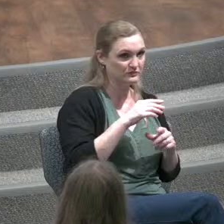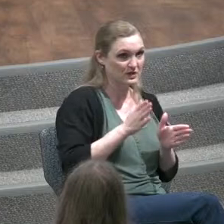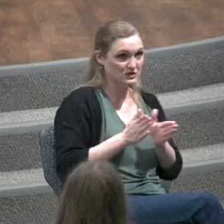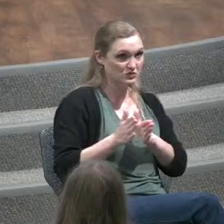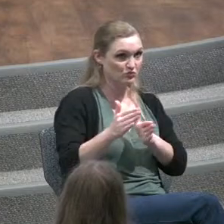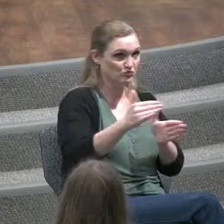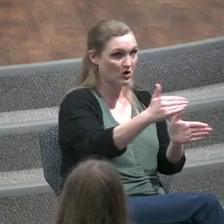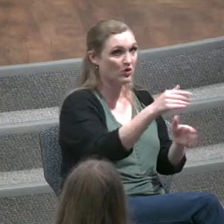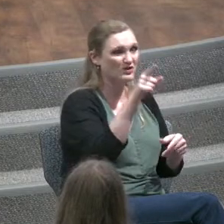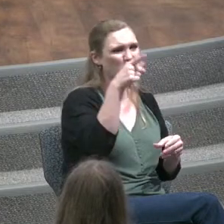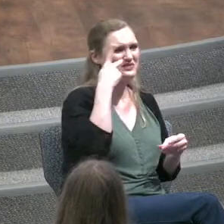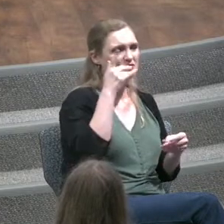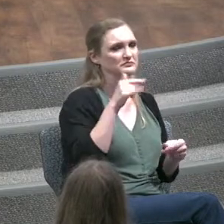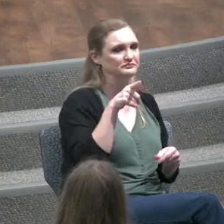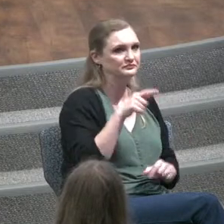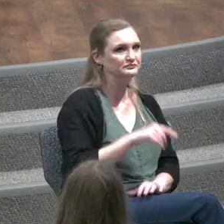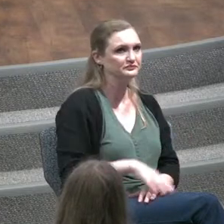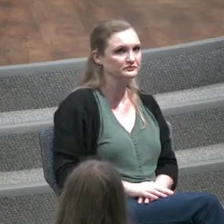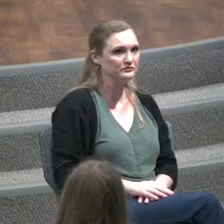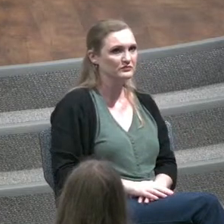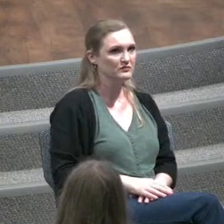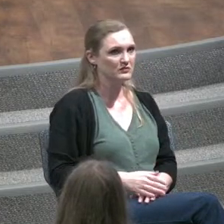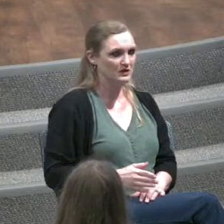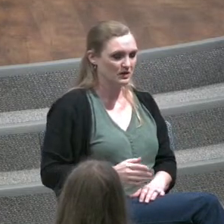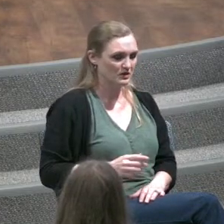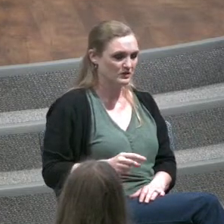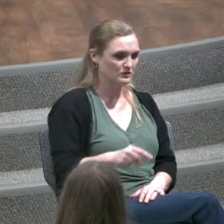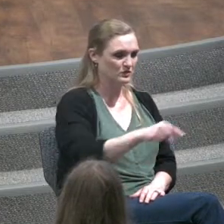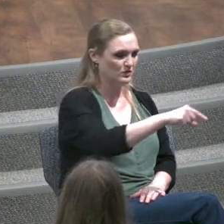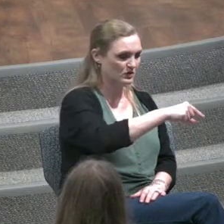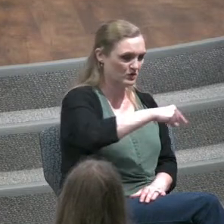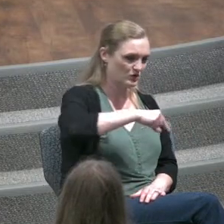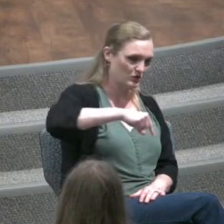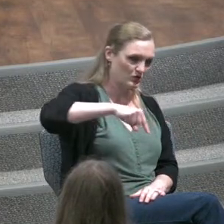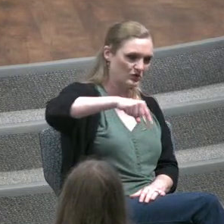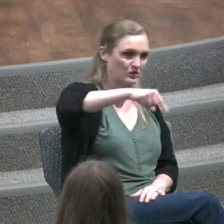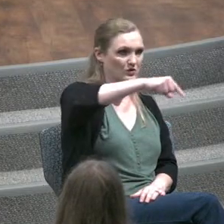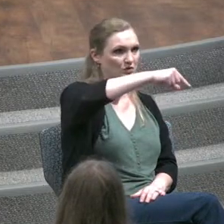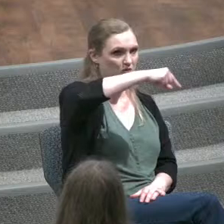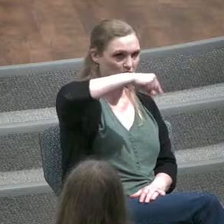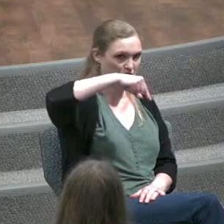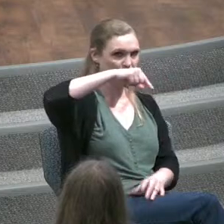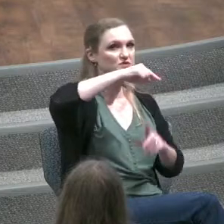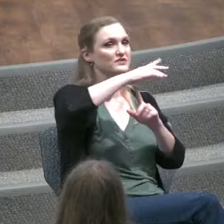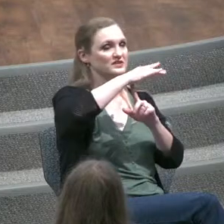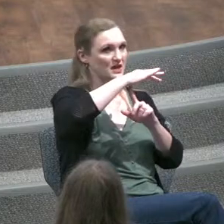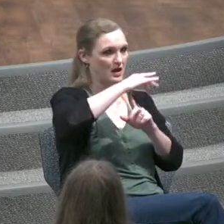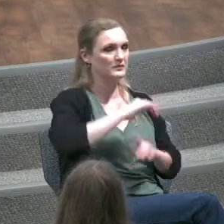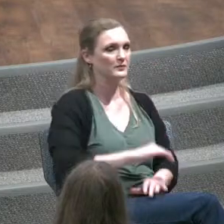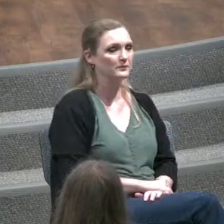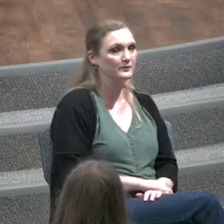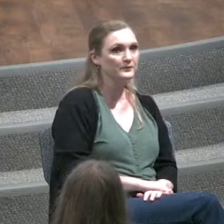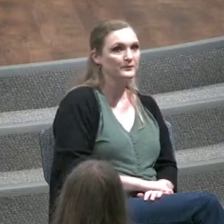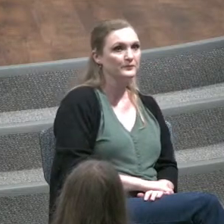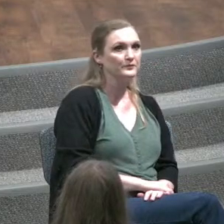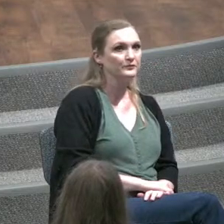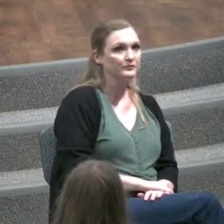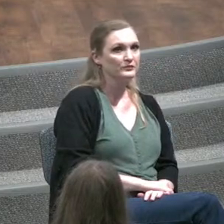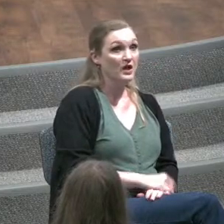I got a picture, let's see, right there. That's what it looks like. So that's the road, leading up to the top of Herodium, the Herodium